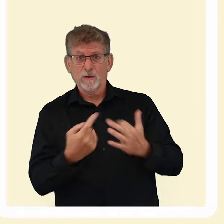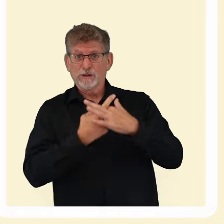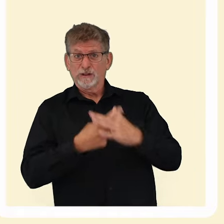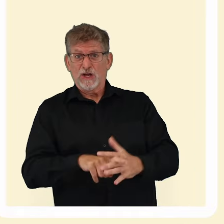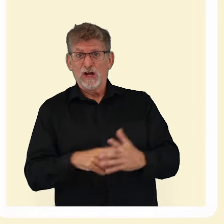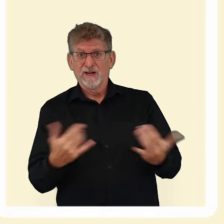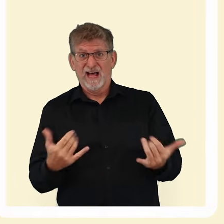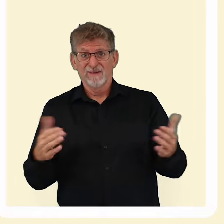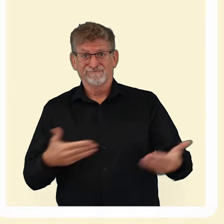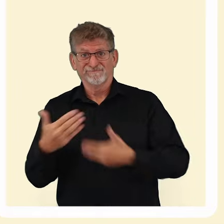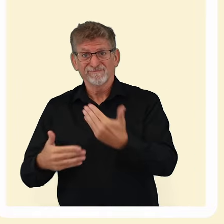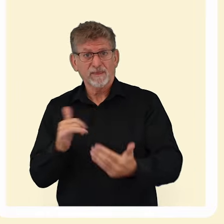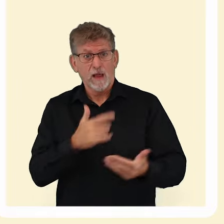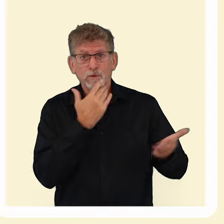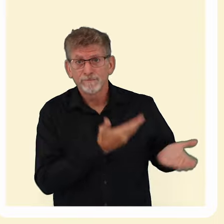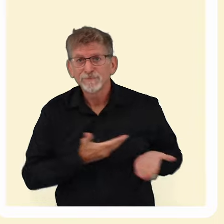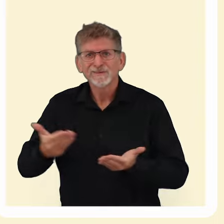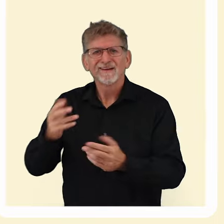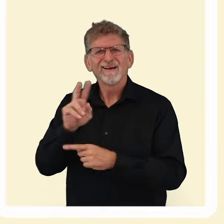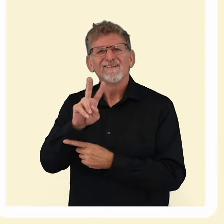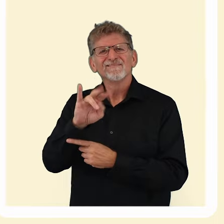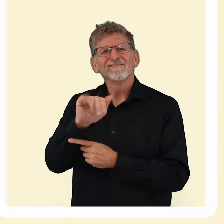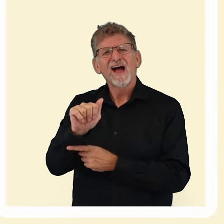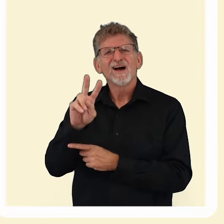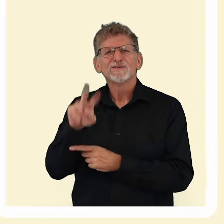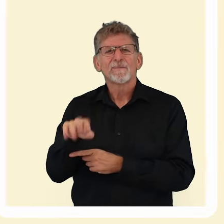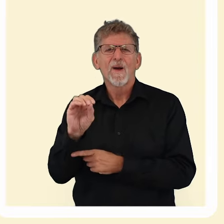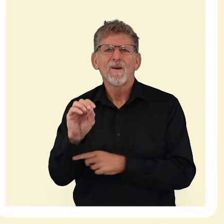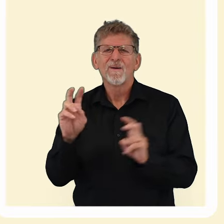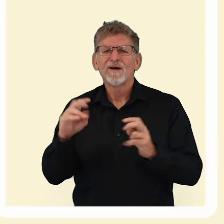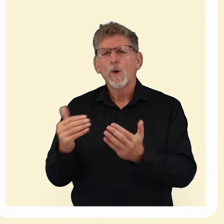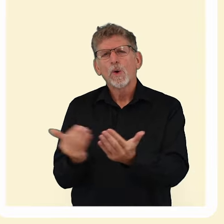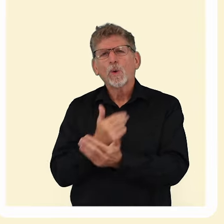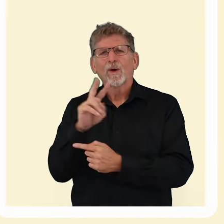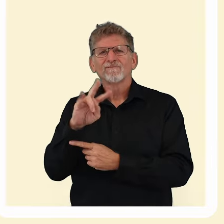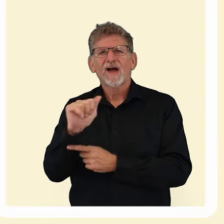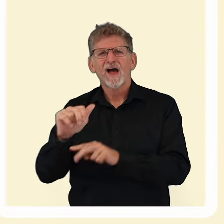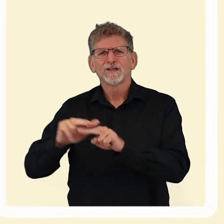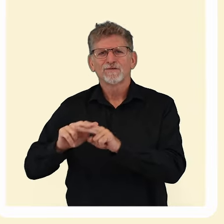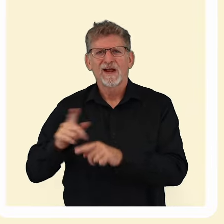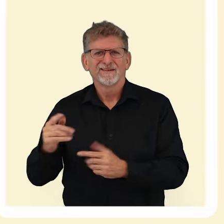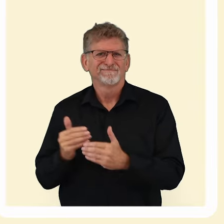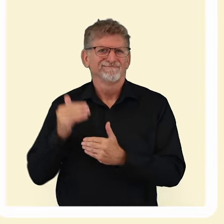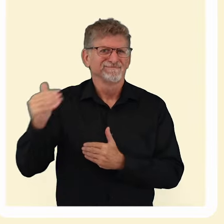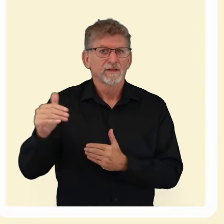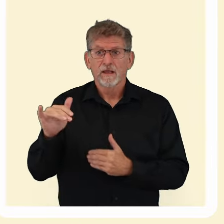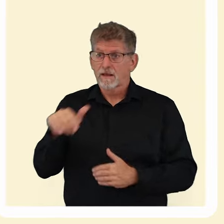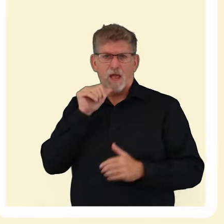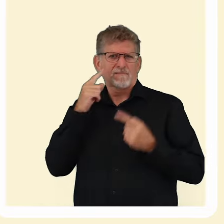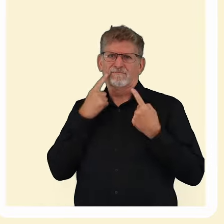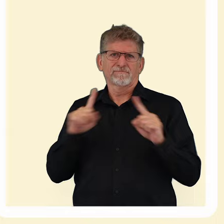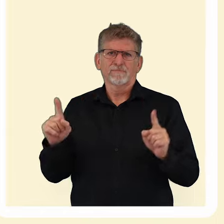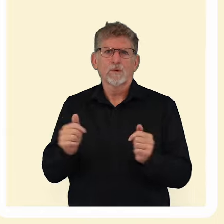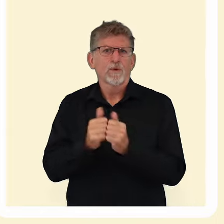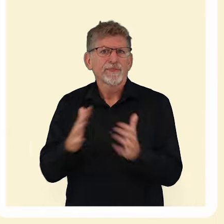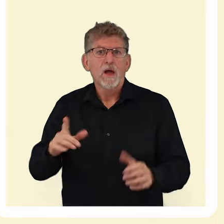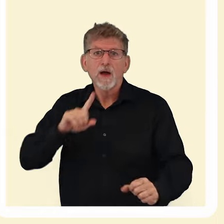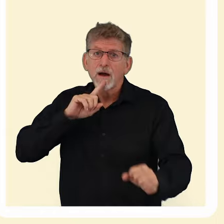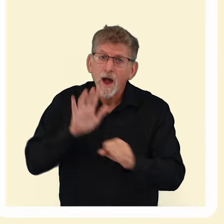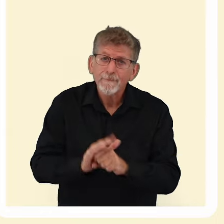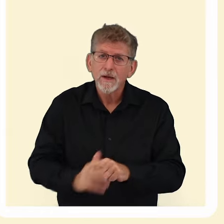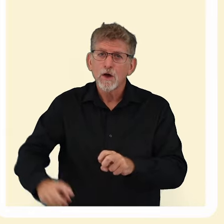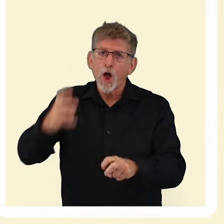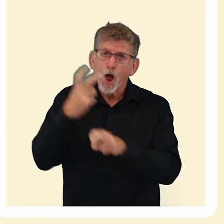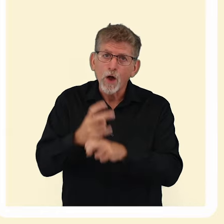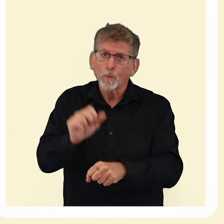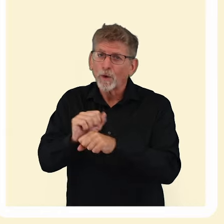VIAReal, mm-hmm. would not be possible without the dedication and the hard work of all of our employees from coast to coast. So that's the first thing. A few